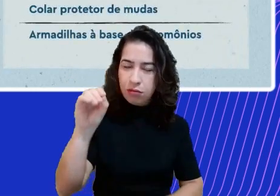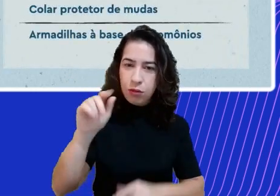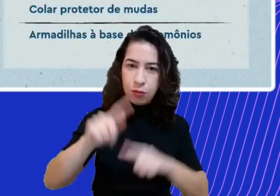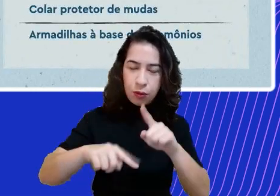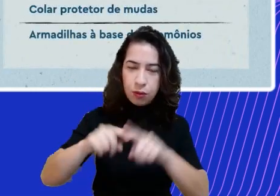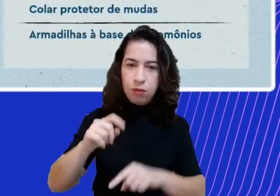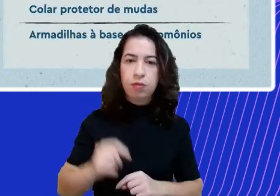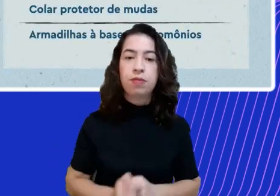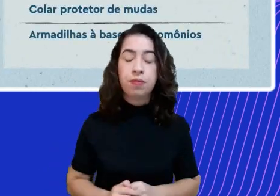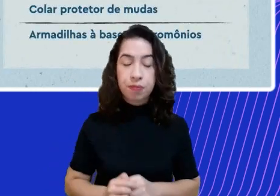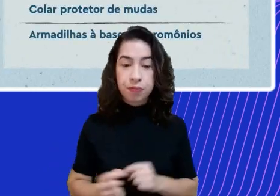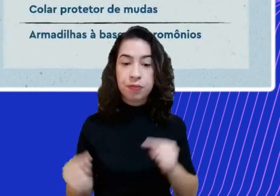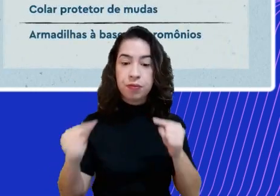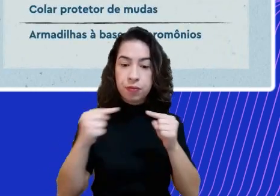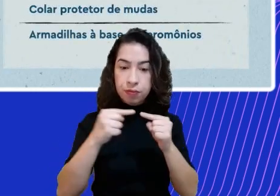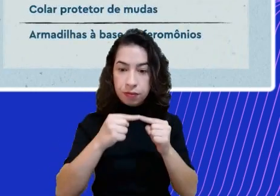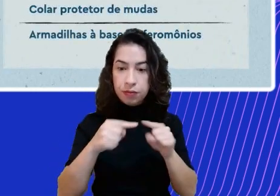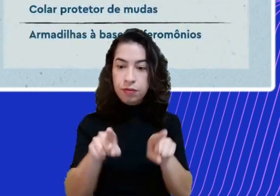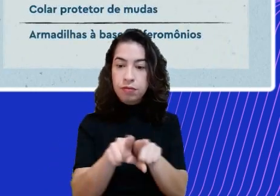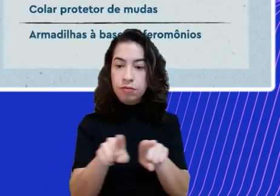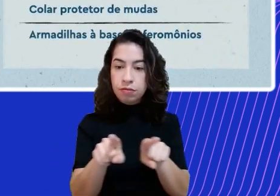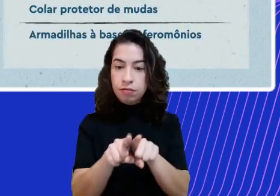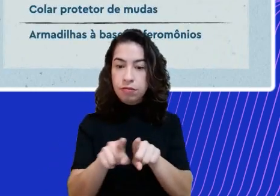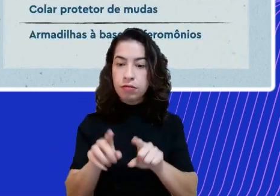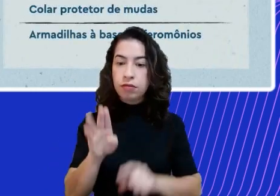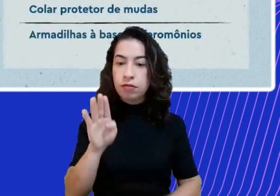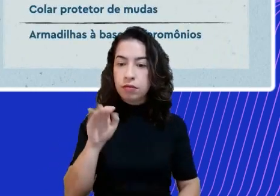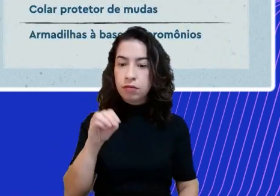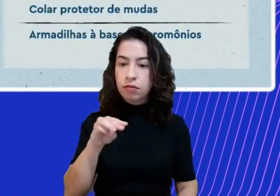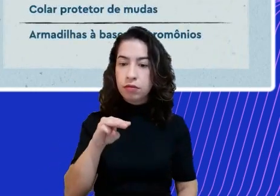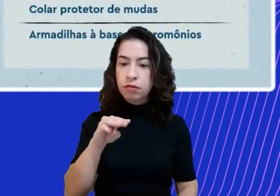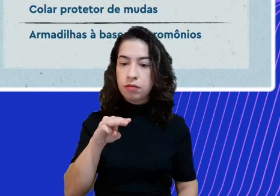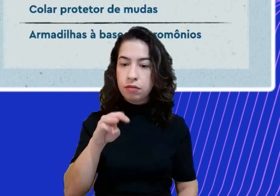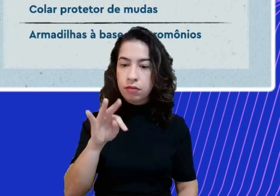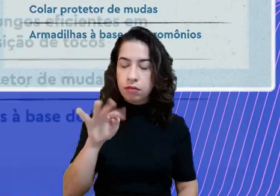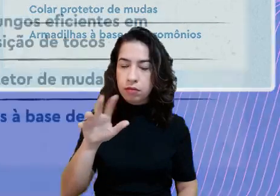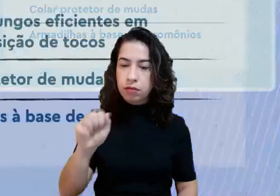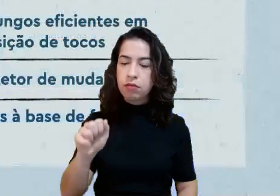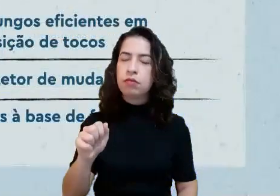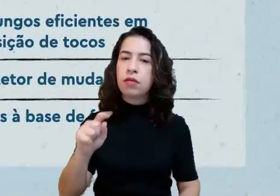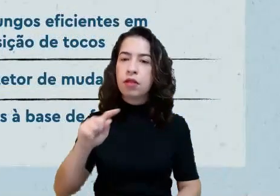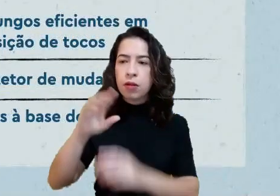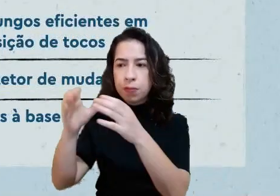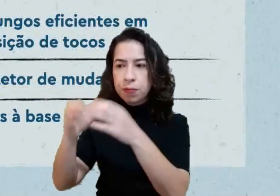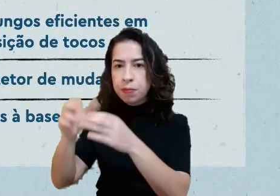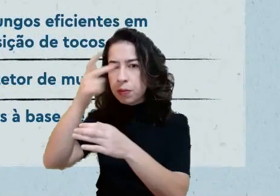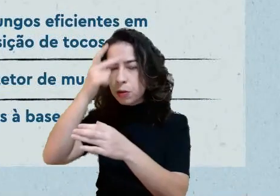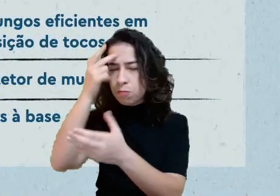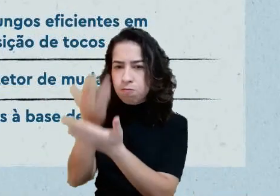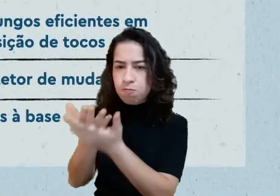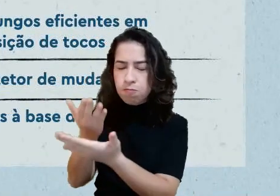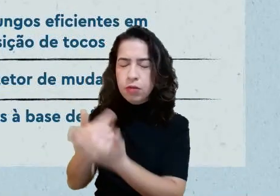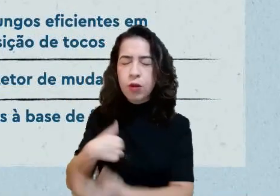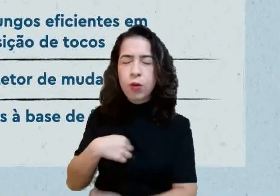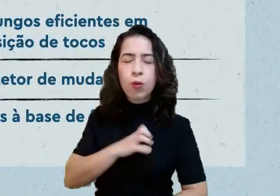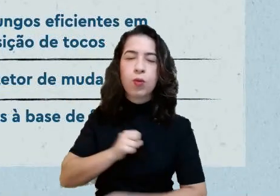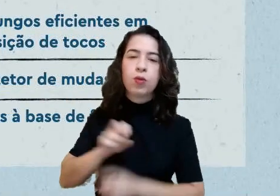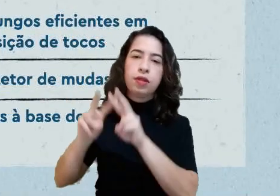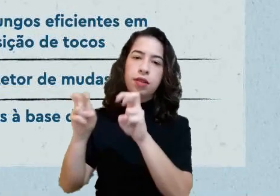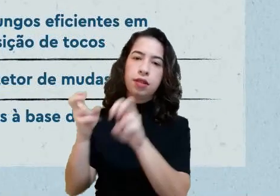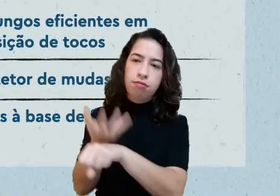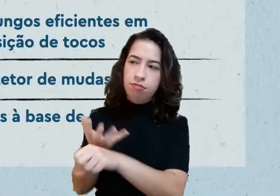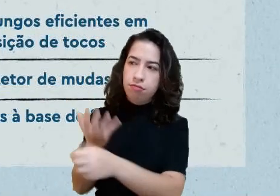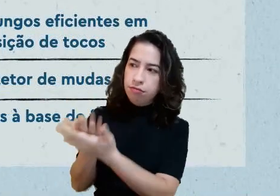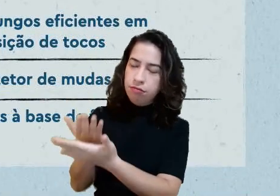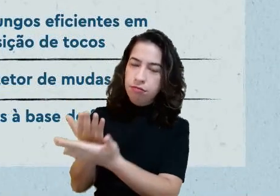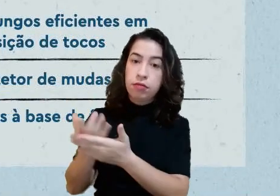in biomimetics, that's the discipline with different thinkers, scholars. I love to study biomimetic,